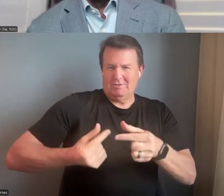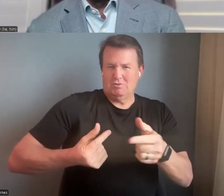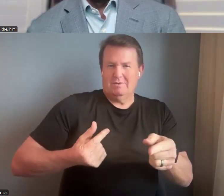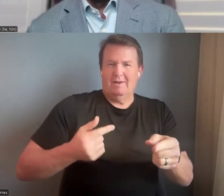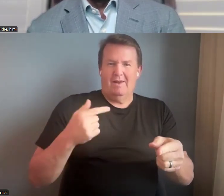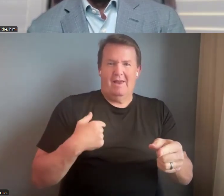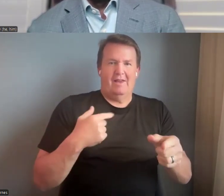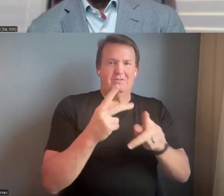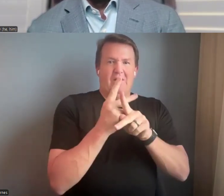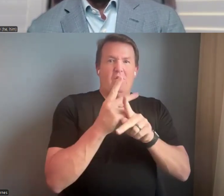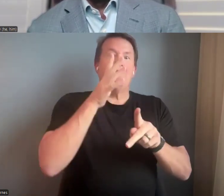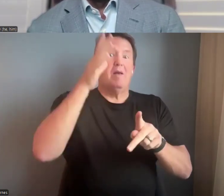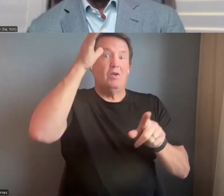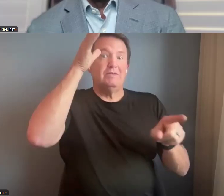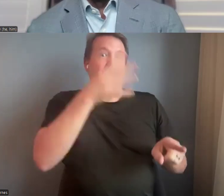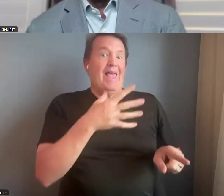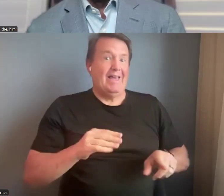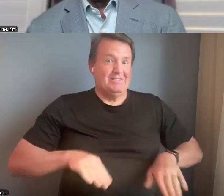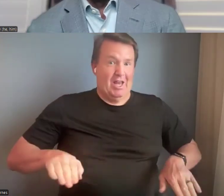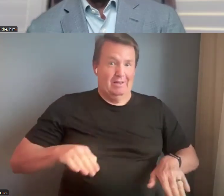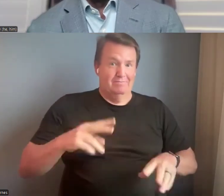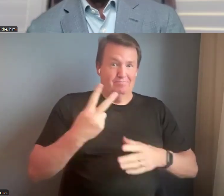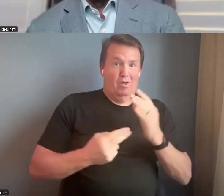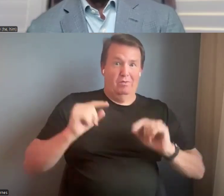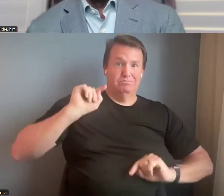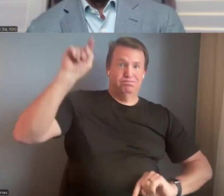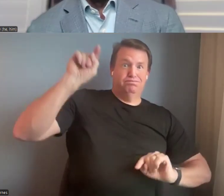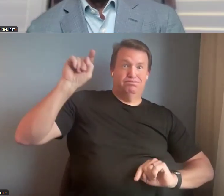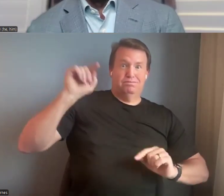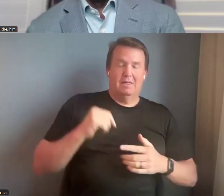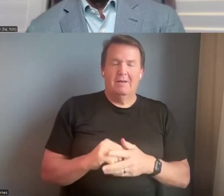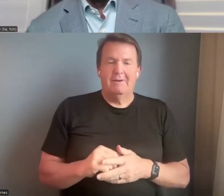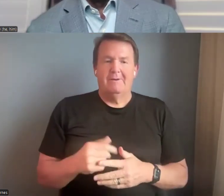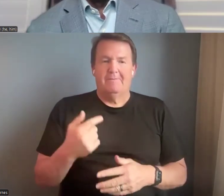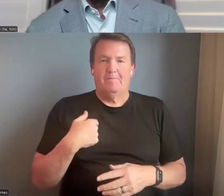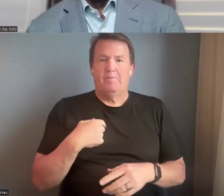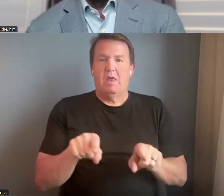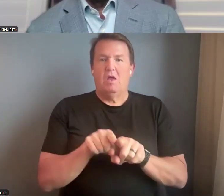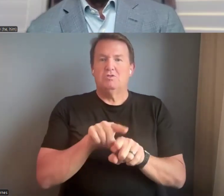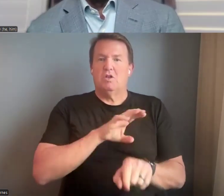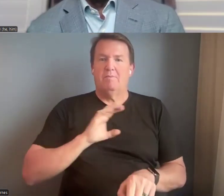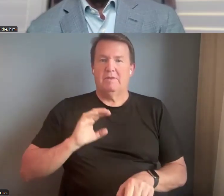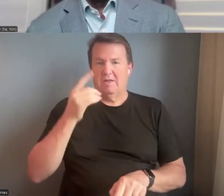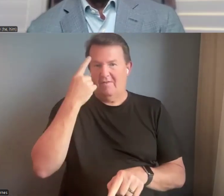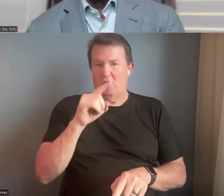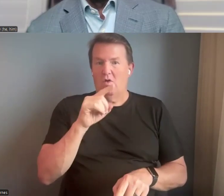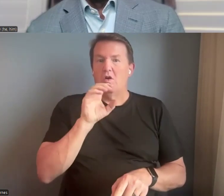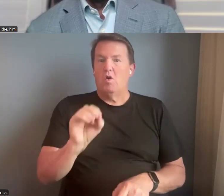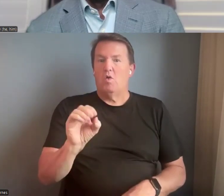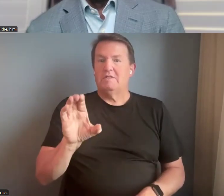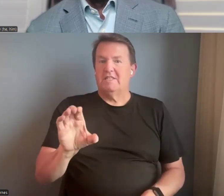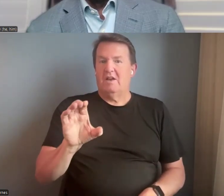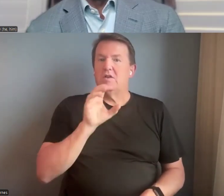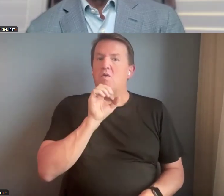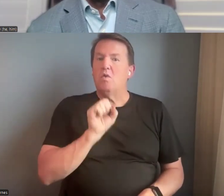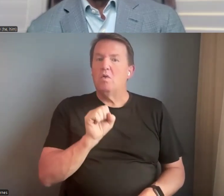young child. Currently, I'm also a part of I am a commissioner for the Orange County Older Adult Advisory